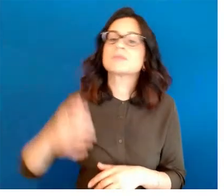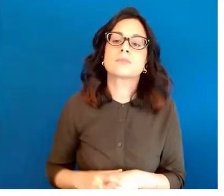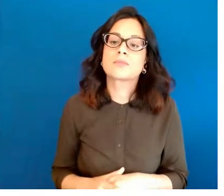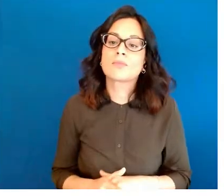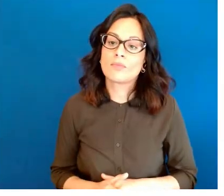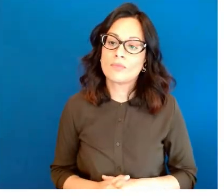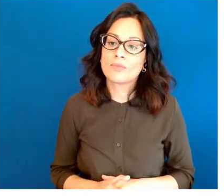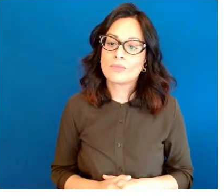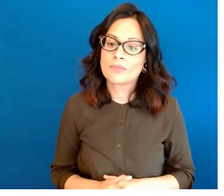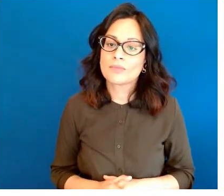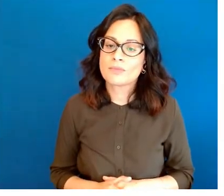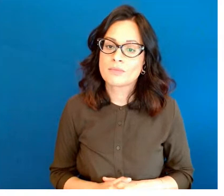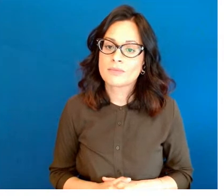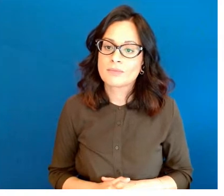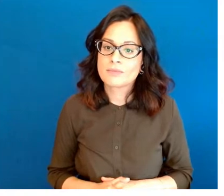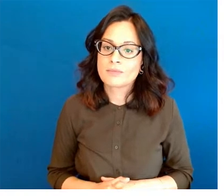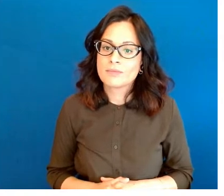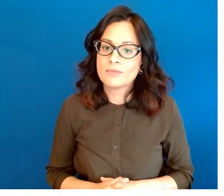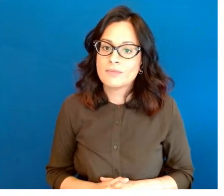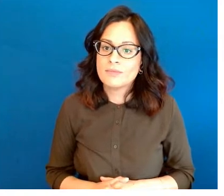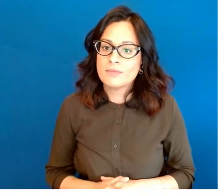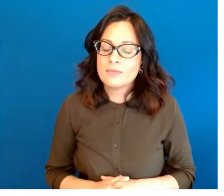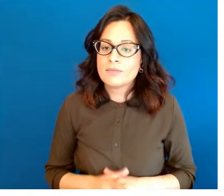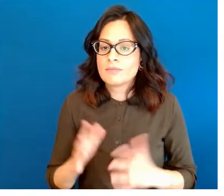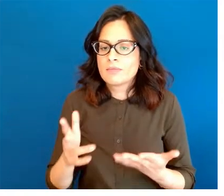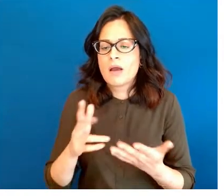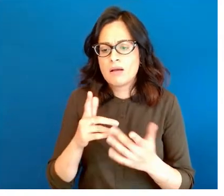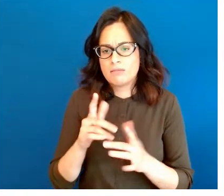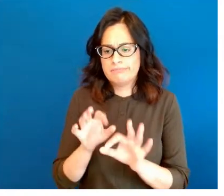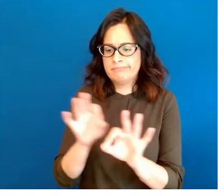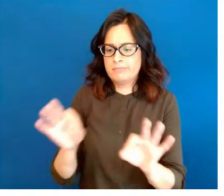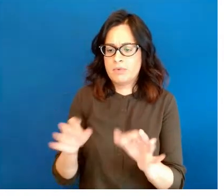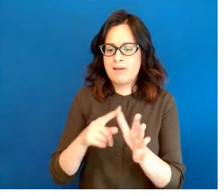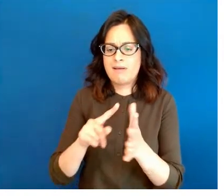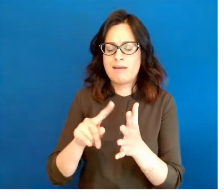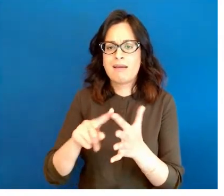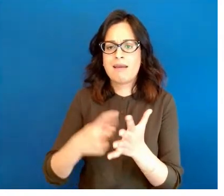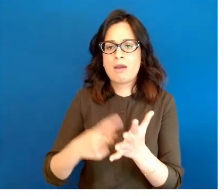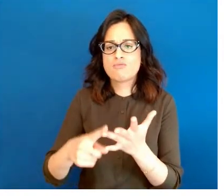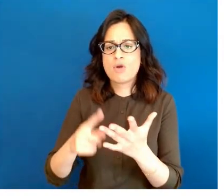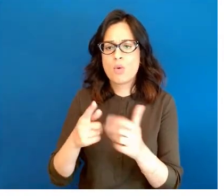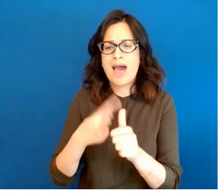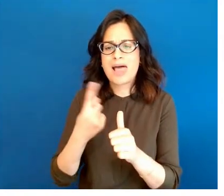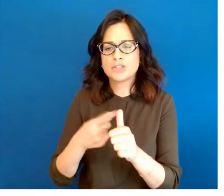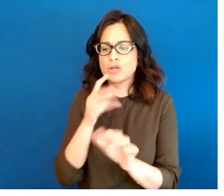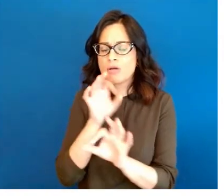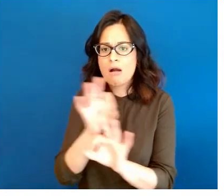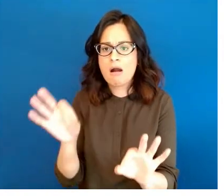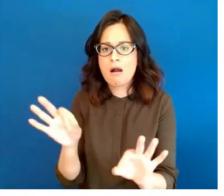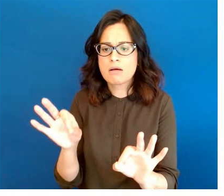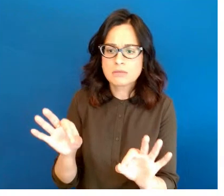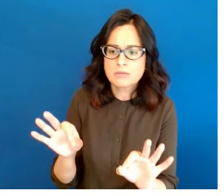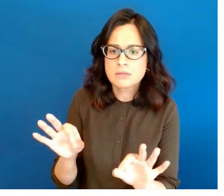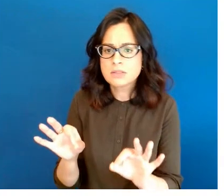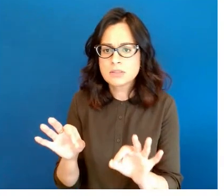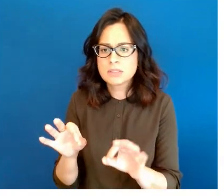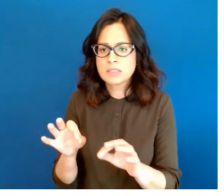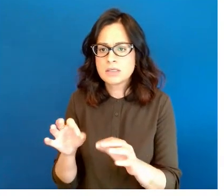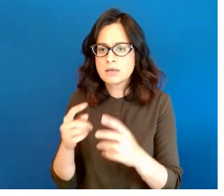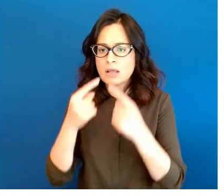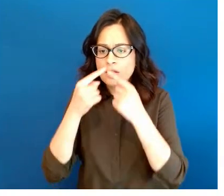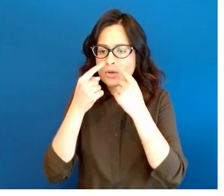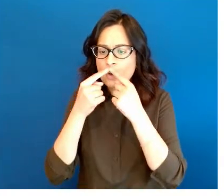The other place that I will often ask about aero allergies is when I see eczema that's particularly bad under the nose